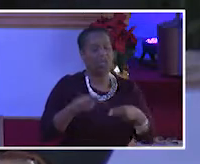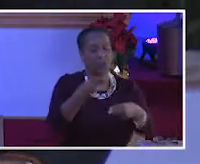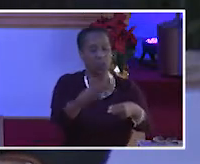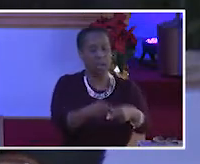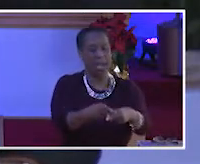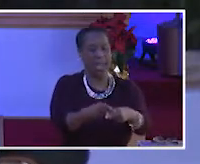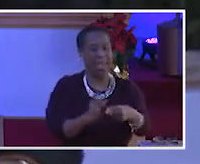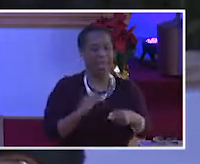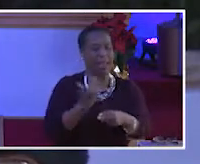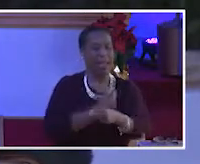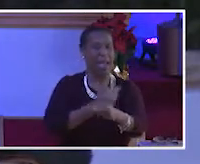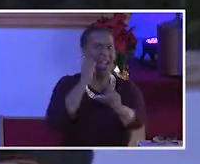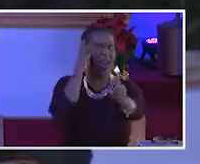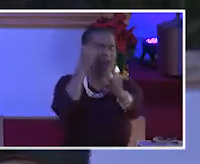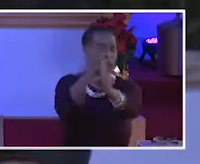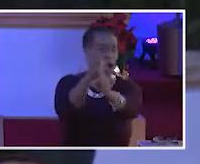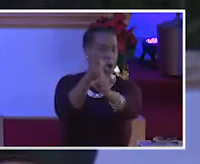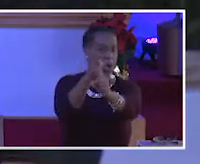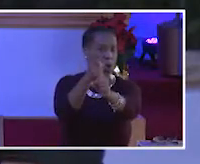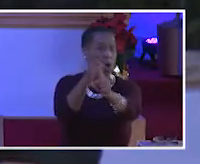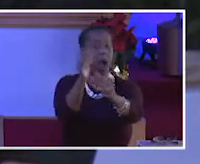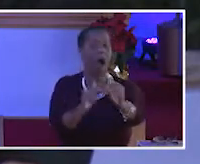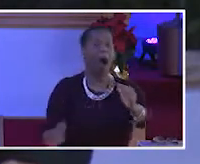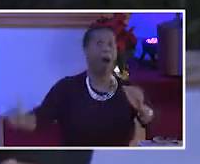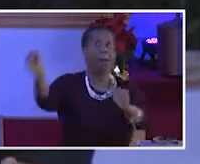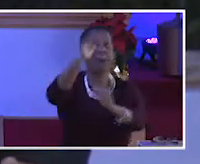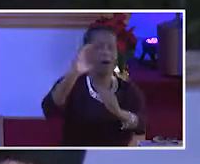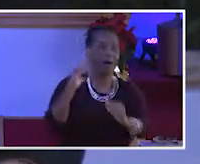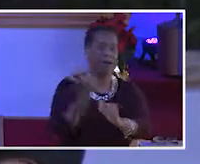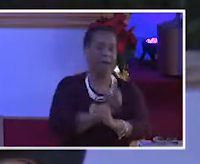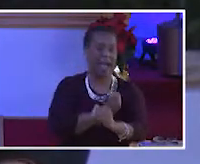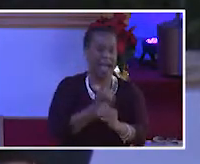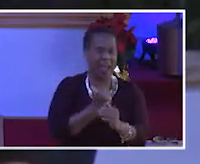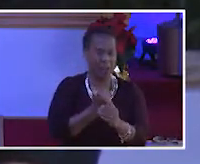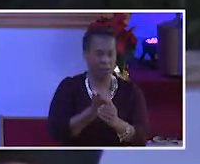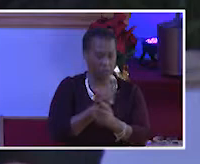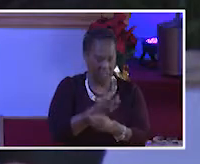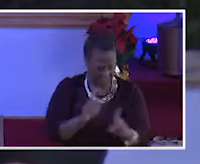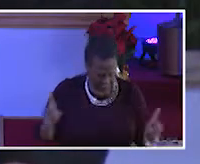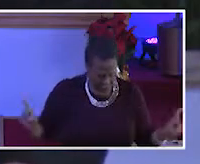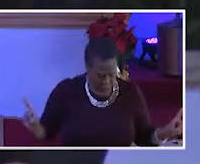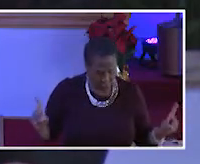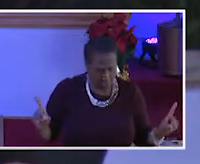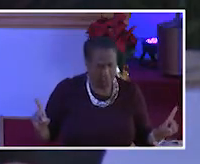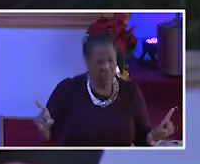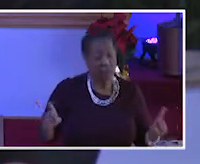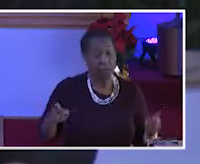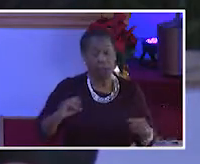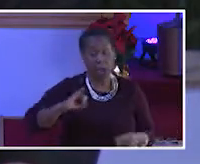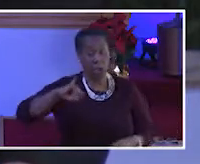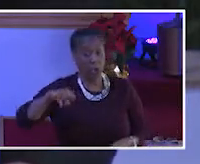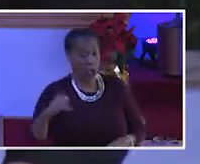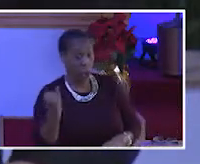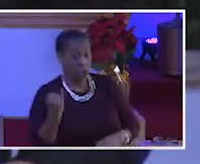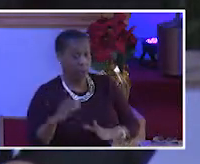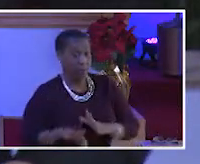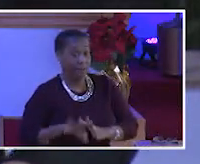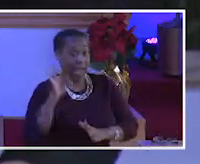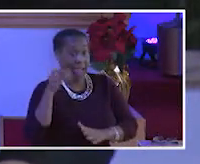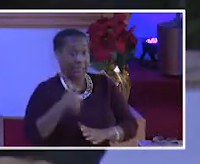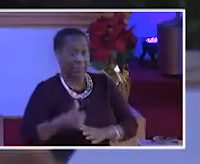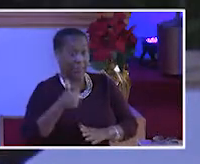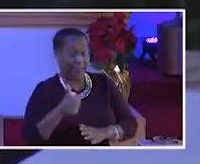our destiny above our dilemma. Amen. Here, Joseph finds